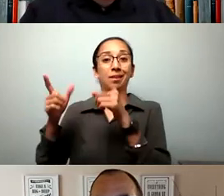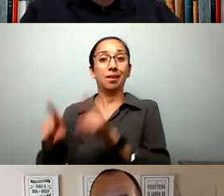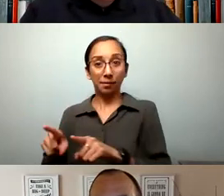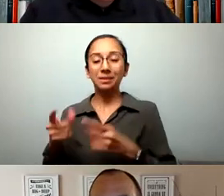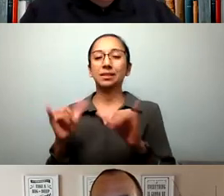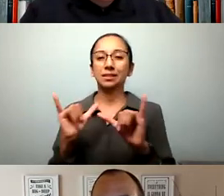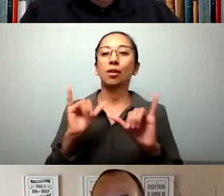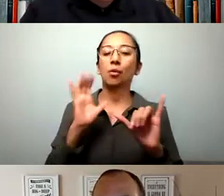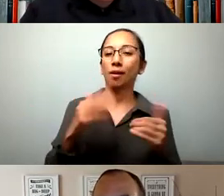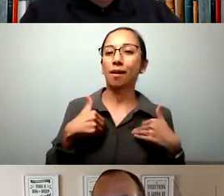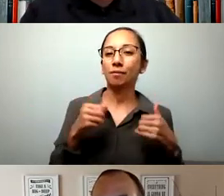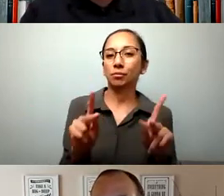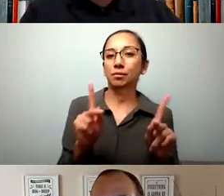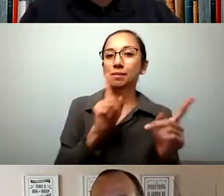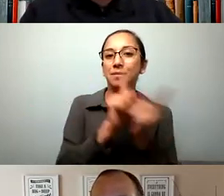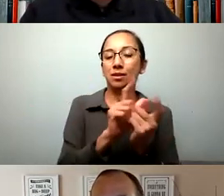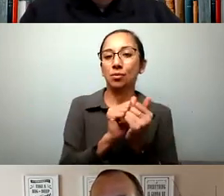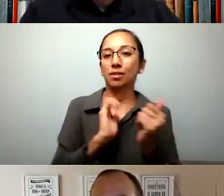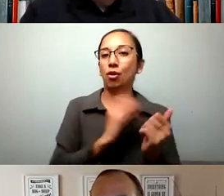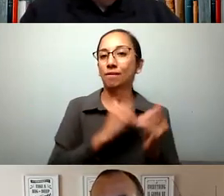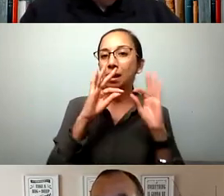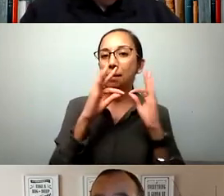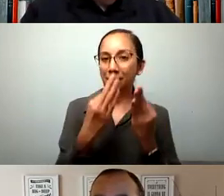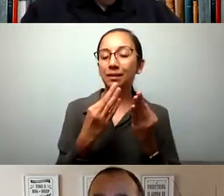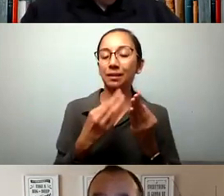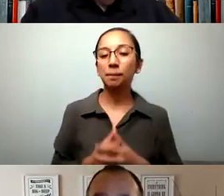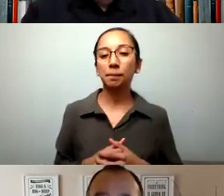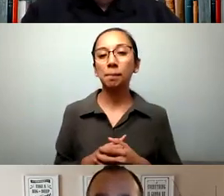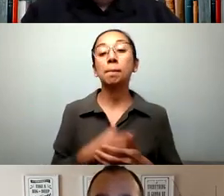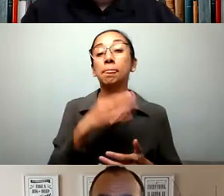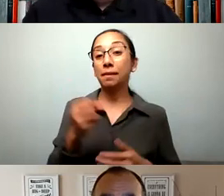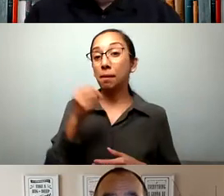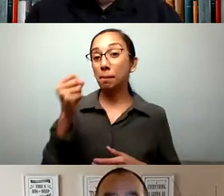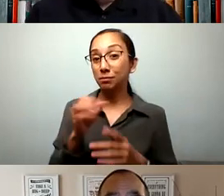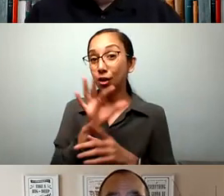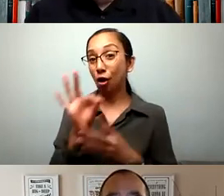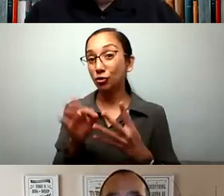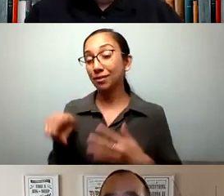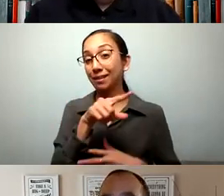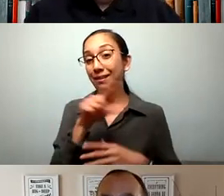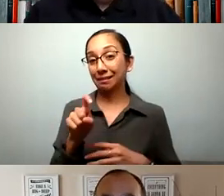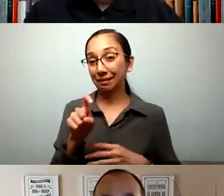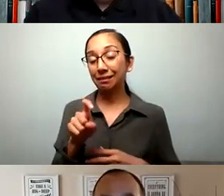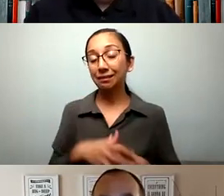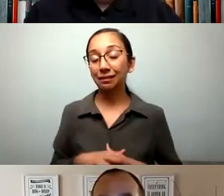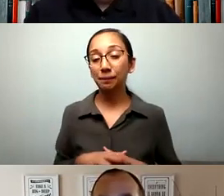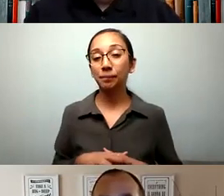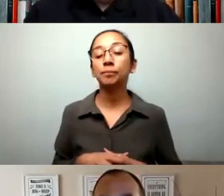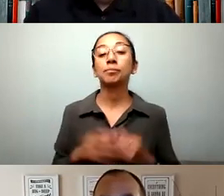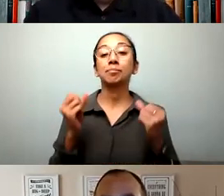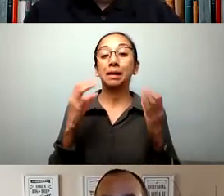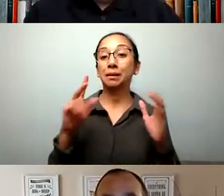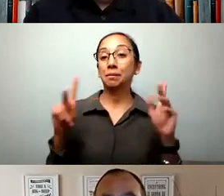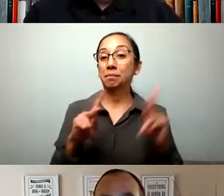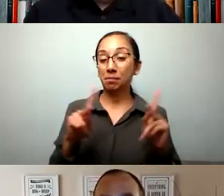with our families to ensure that our students were getting the services that they needed and the placement options that they needed. I have heard back from many stakeholders